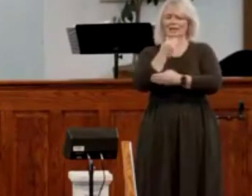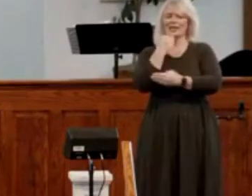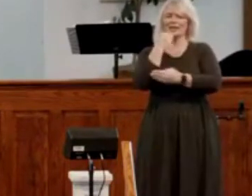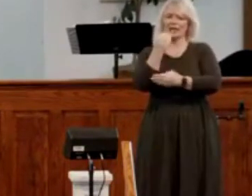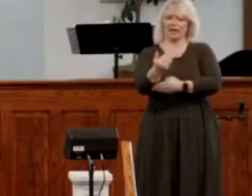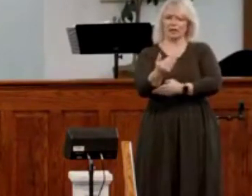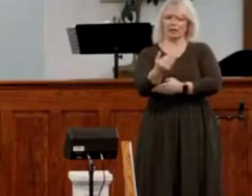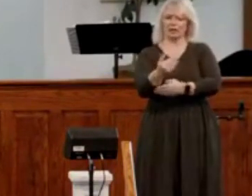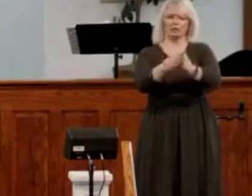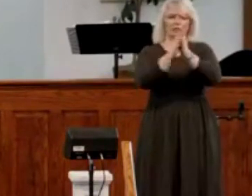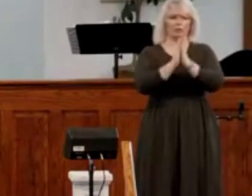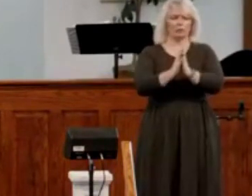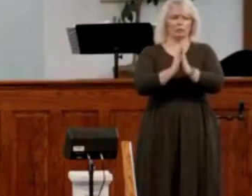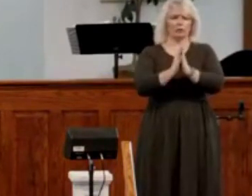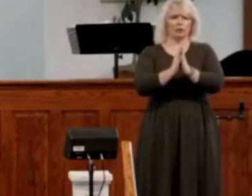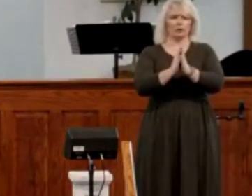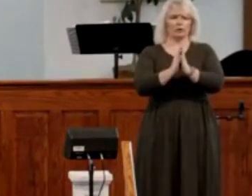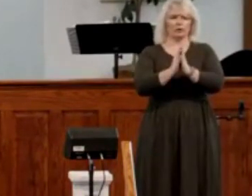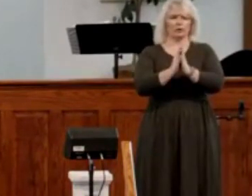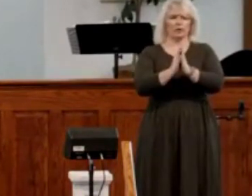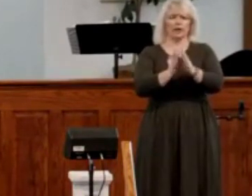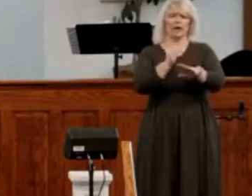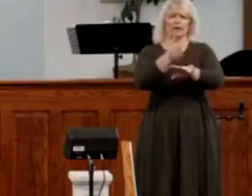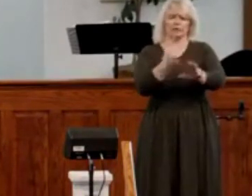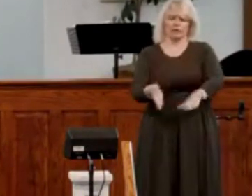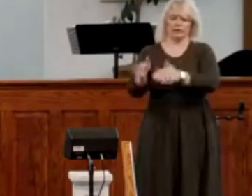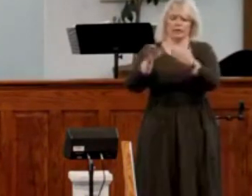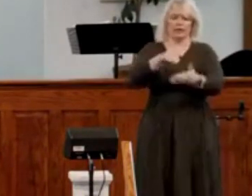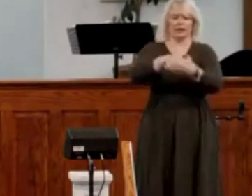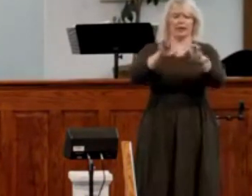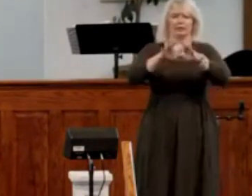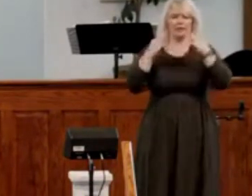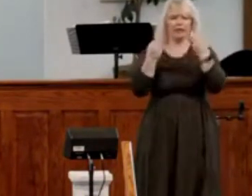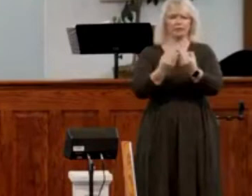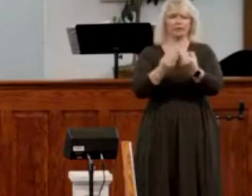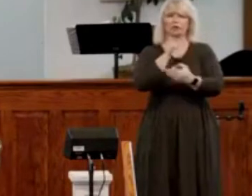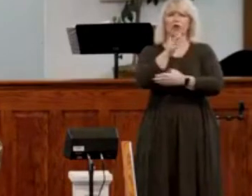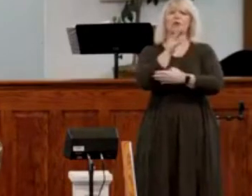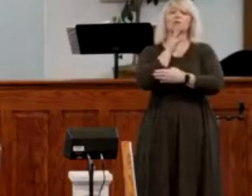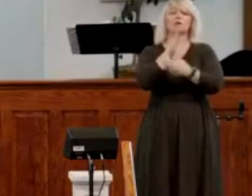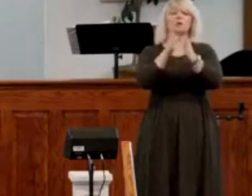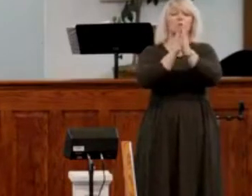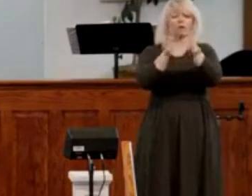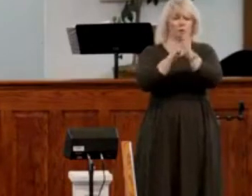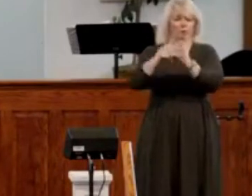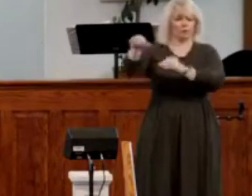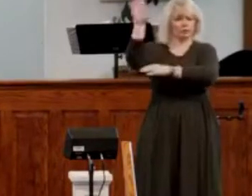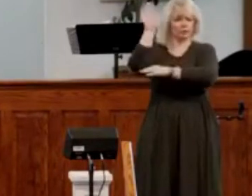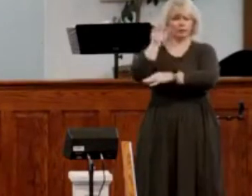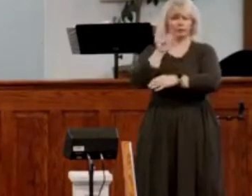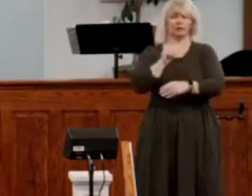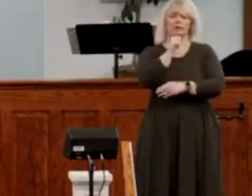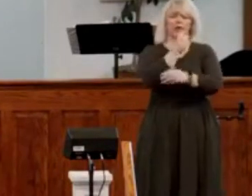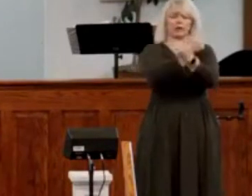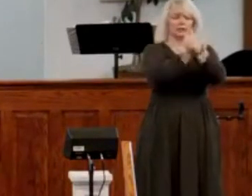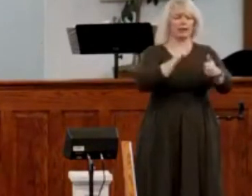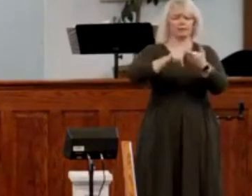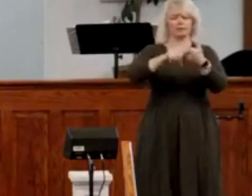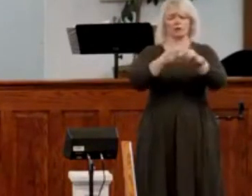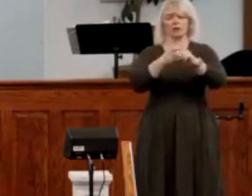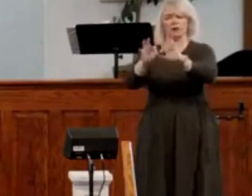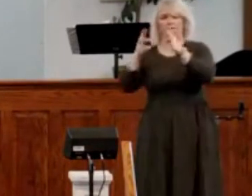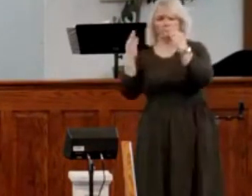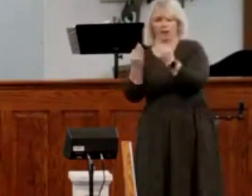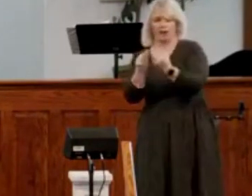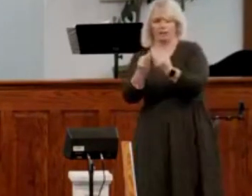your prayers and cards following Gail's passing, so we appreciate that. How about your unspoken needs? We have those, obviously, our unsaved friends and family.